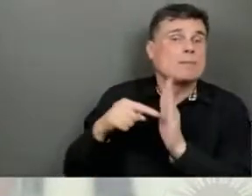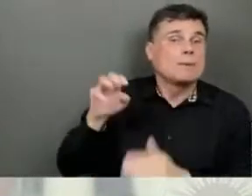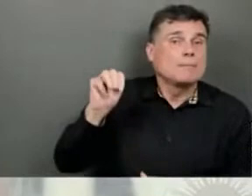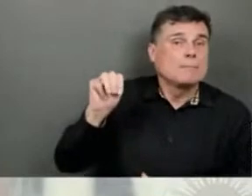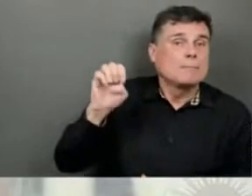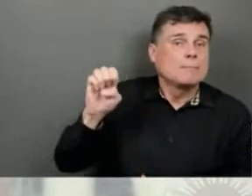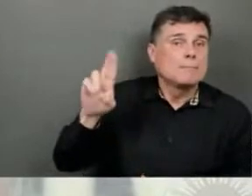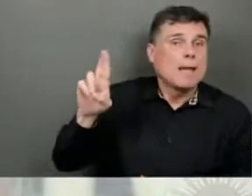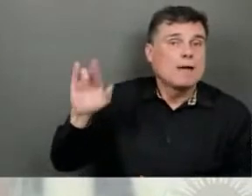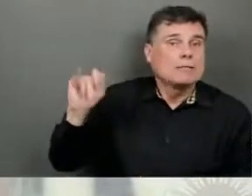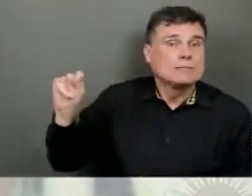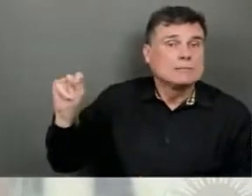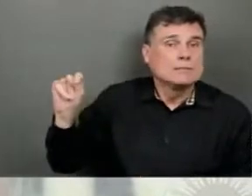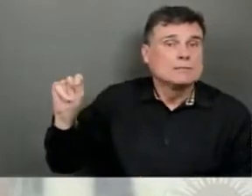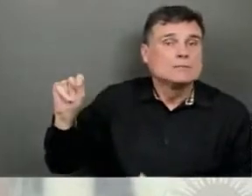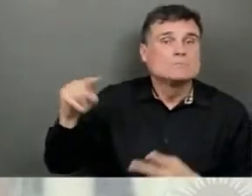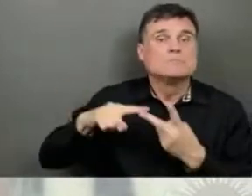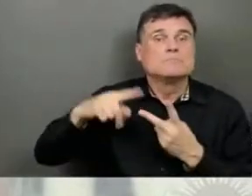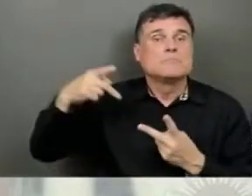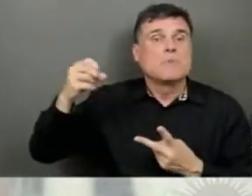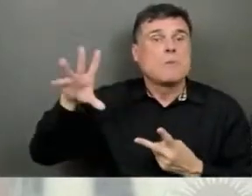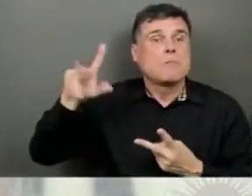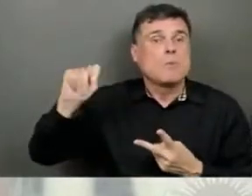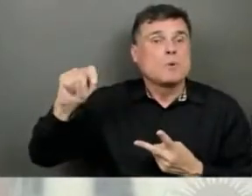those communities and to see